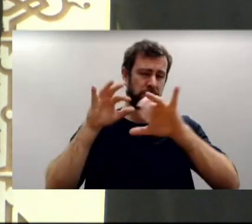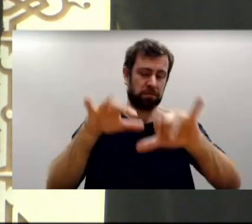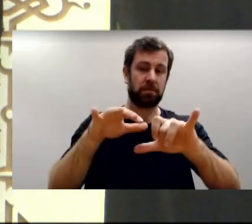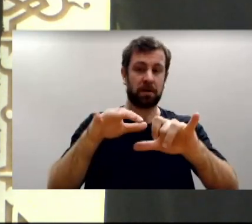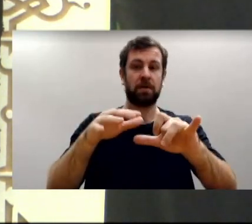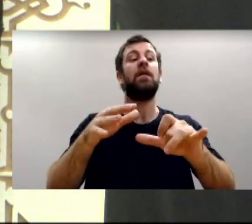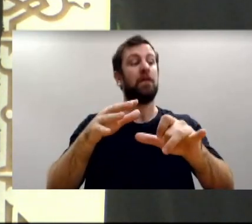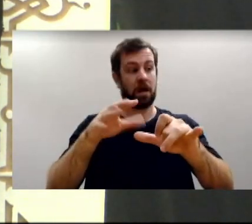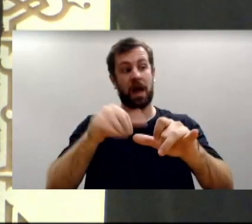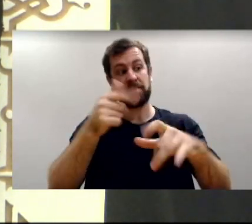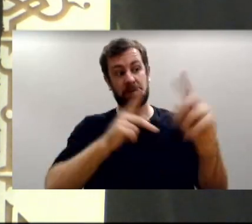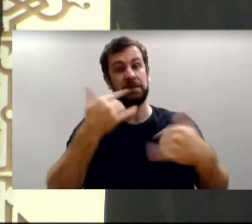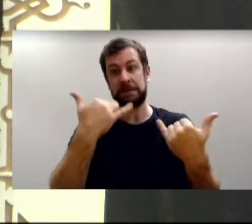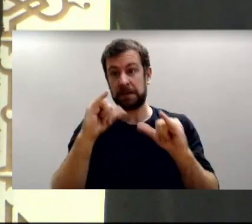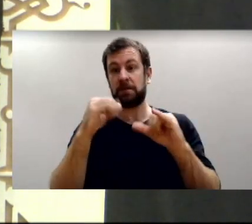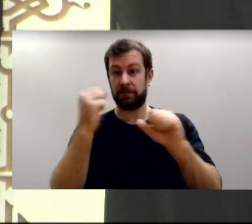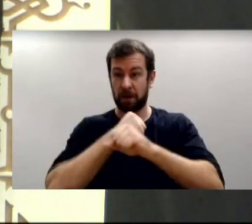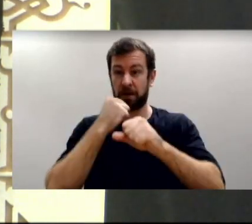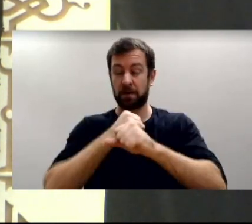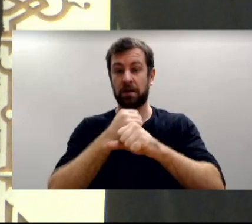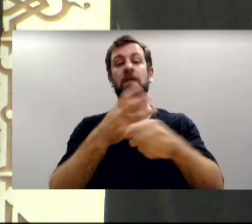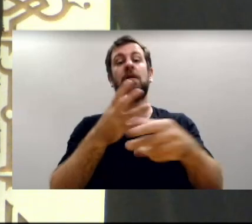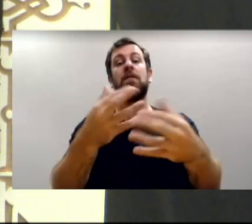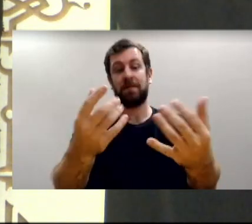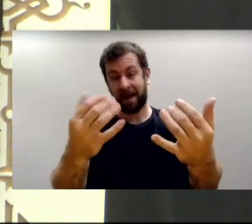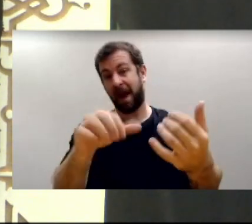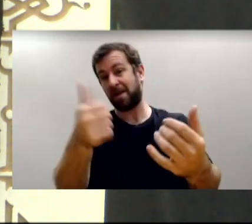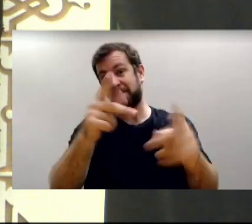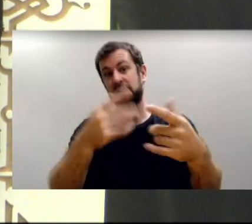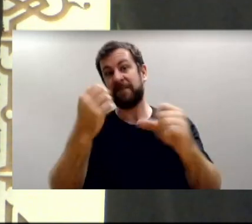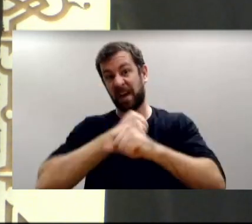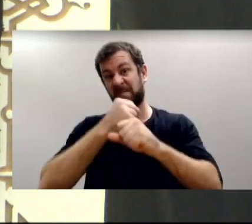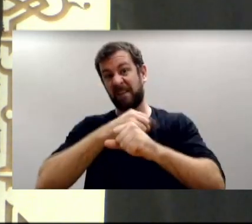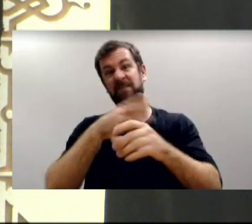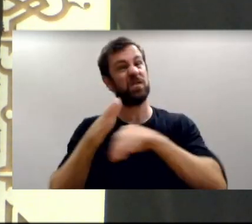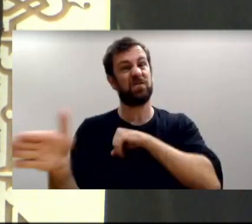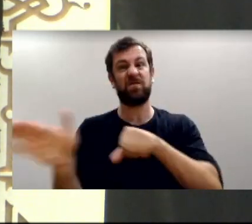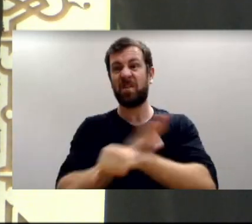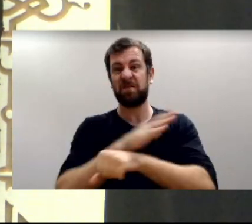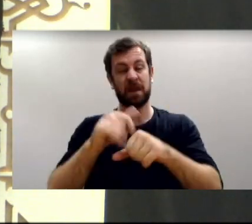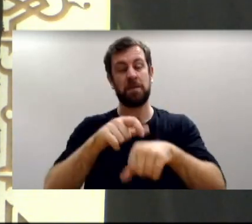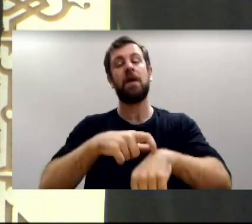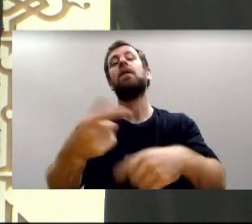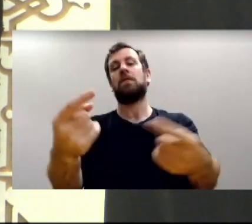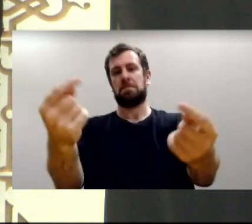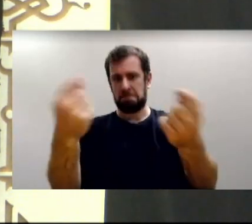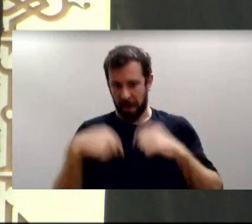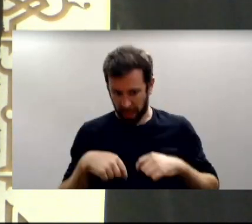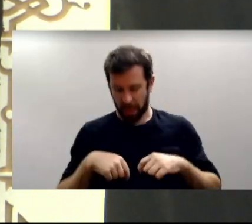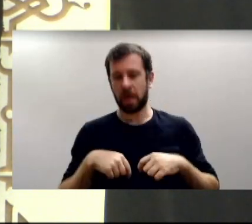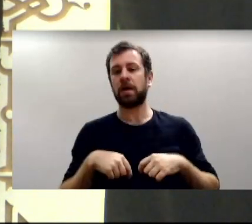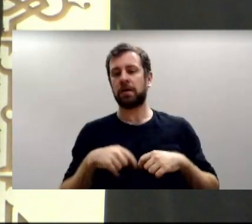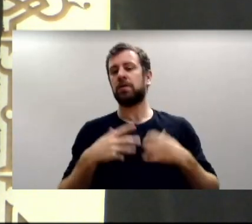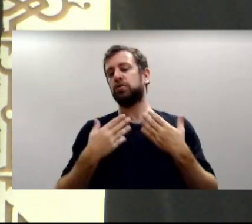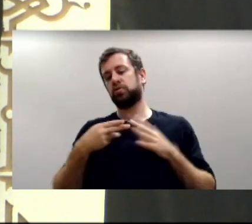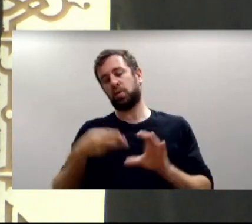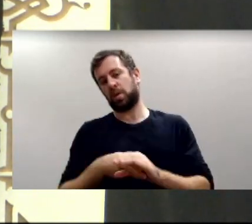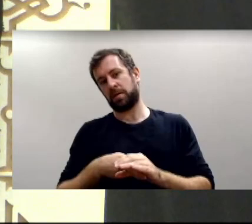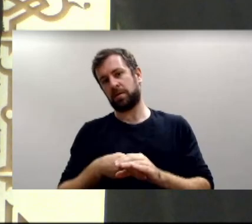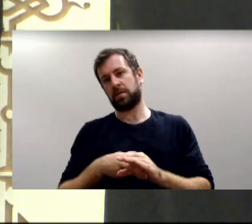their friends so that they can come and join in the second rakat of the Rasul or the Imam or the leader.